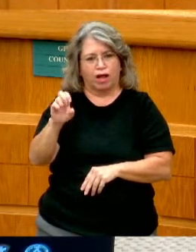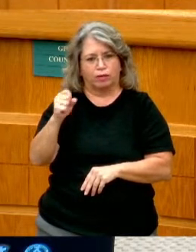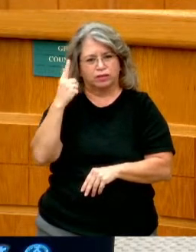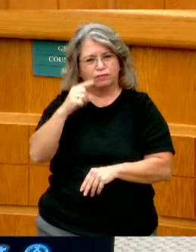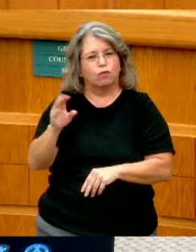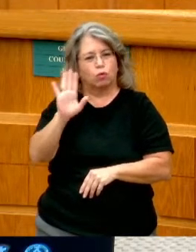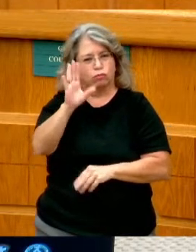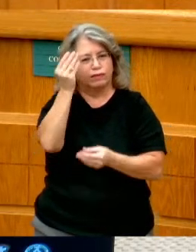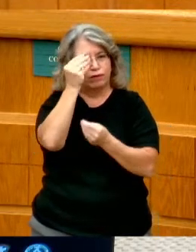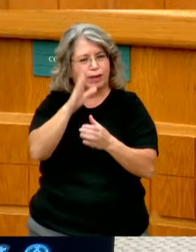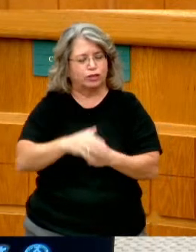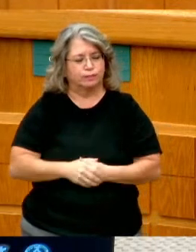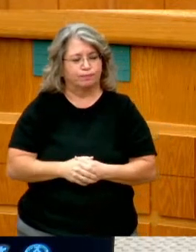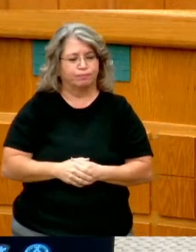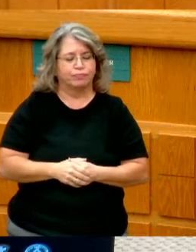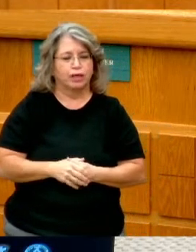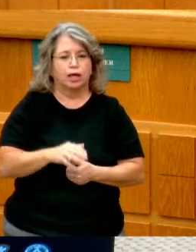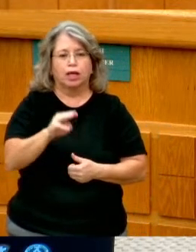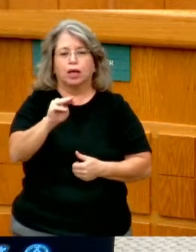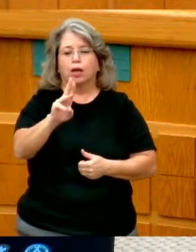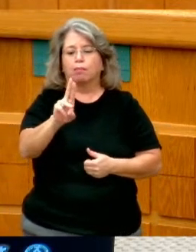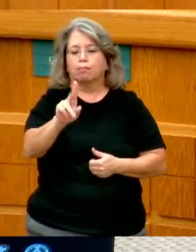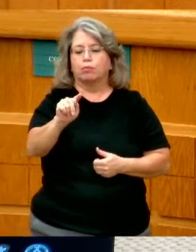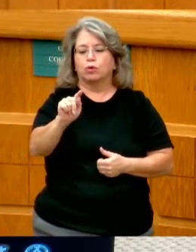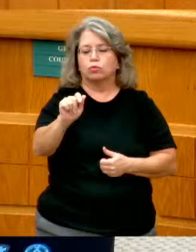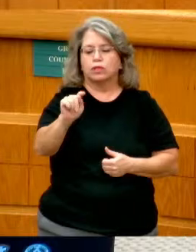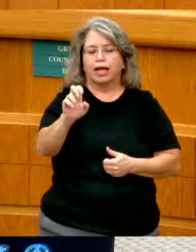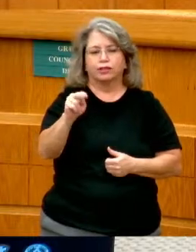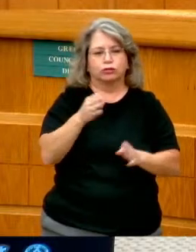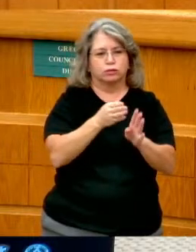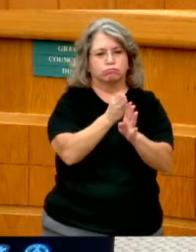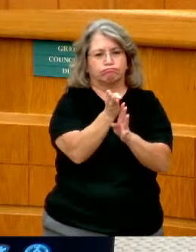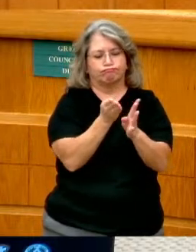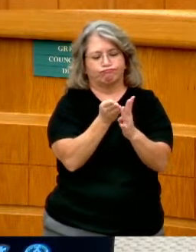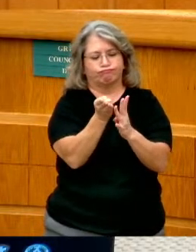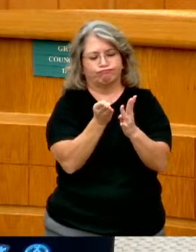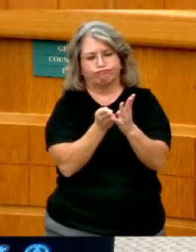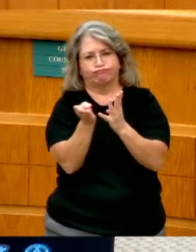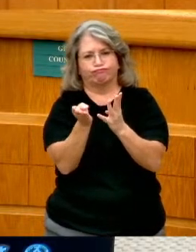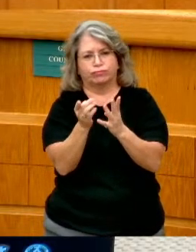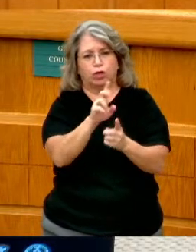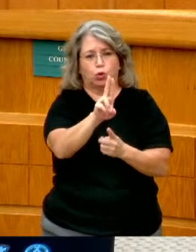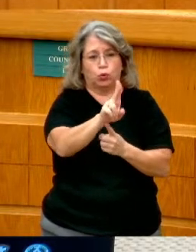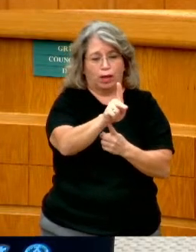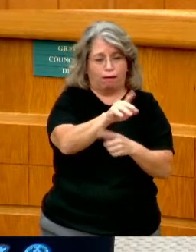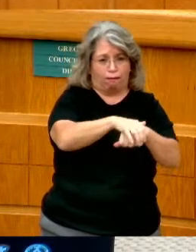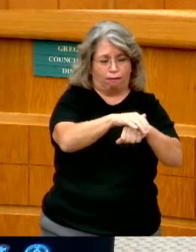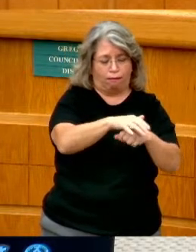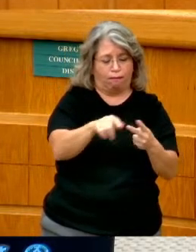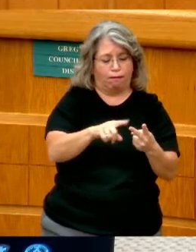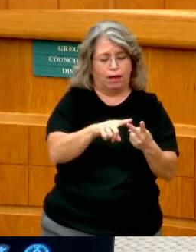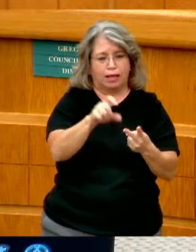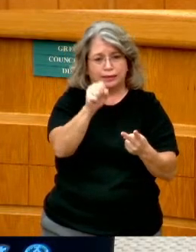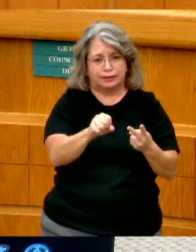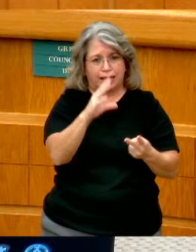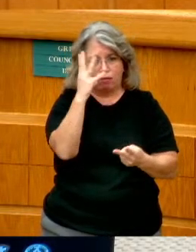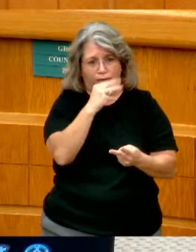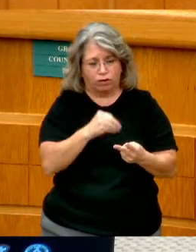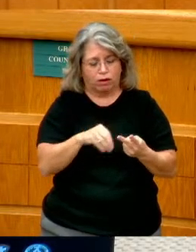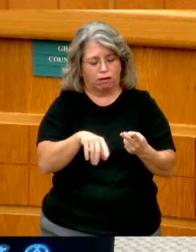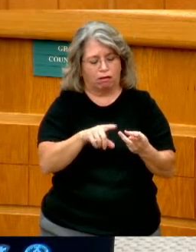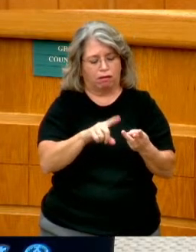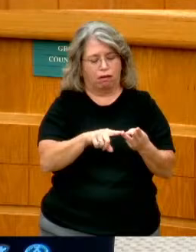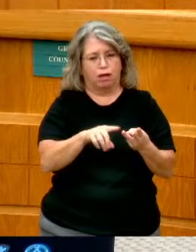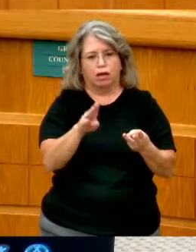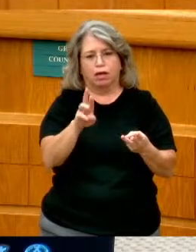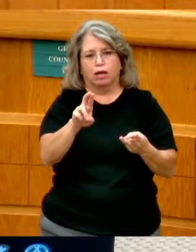Mutations. The 3 variants from UK, from South Africa, and from Brazil are all in the United States